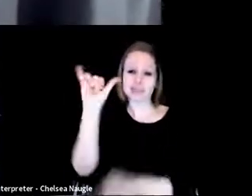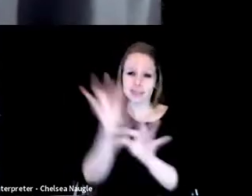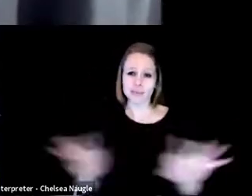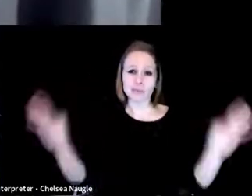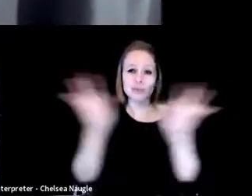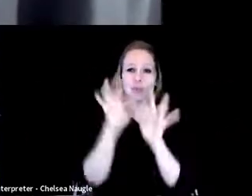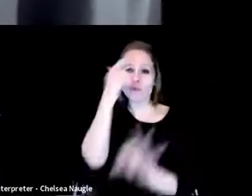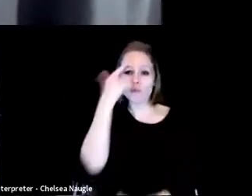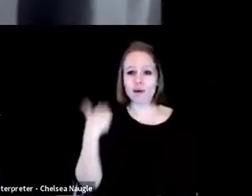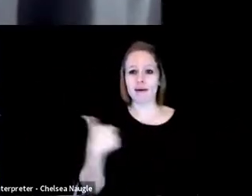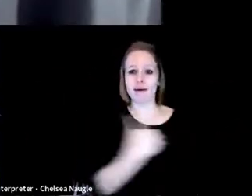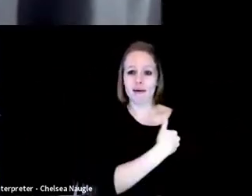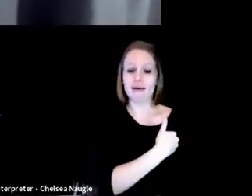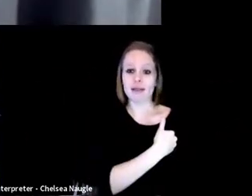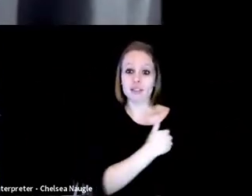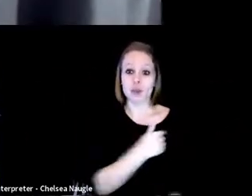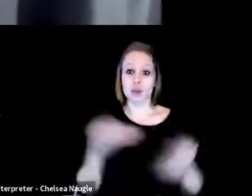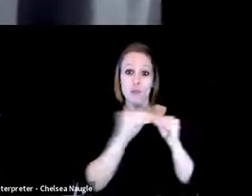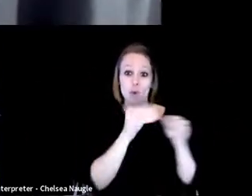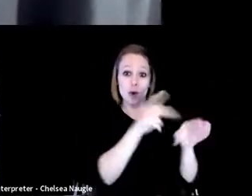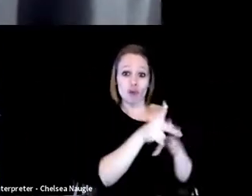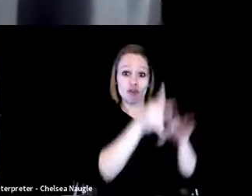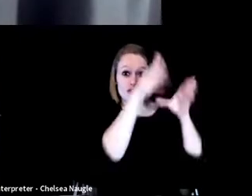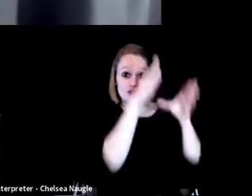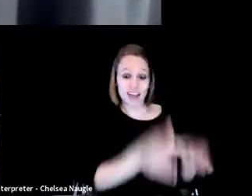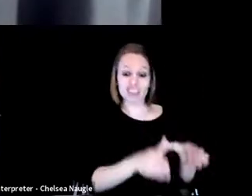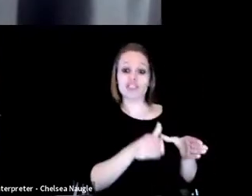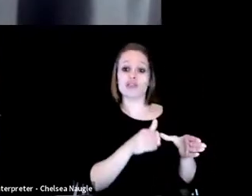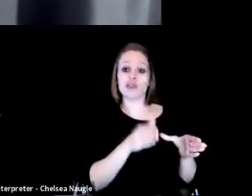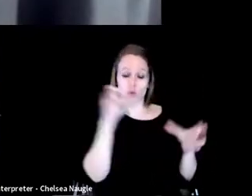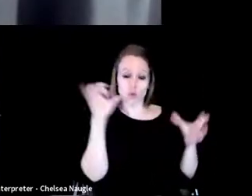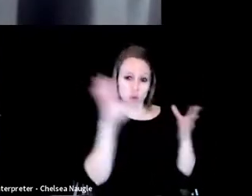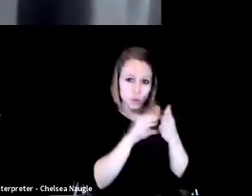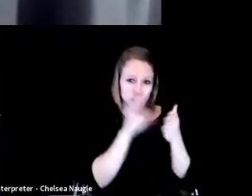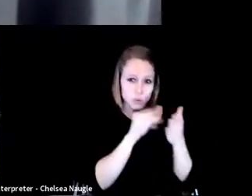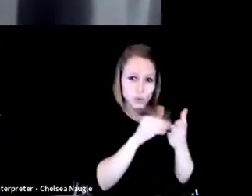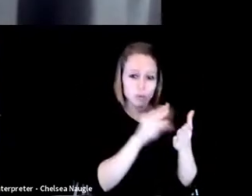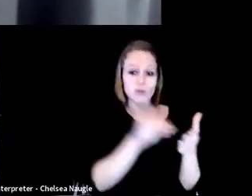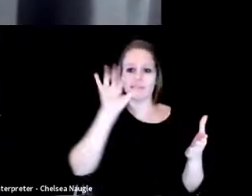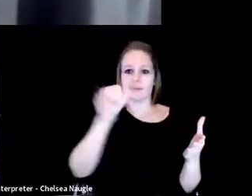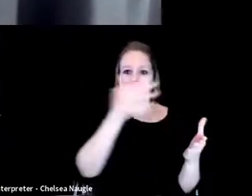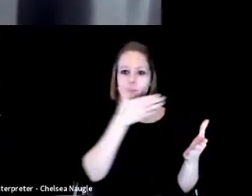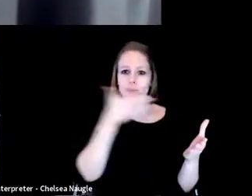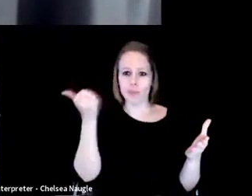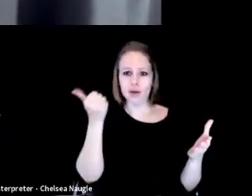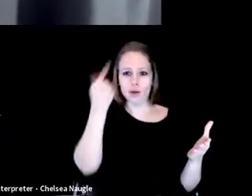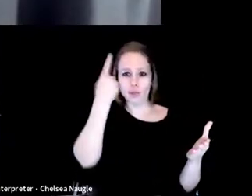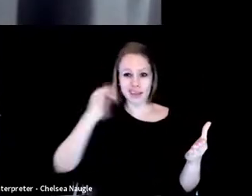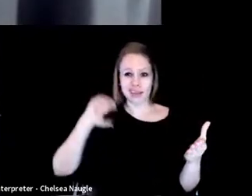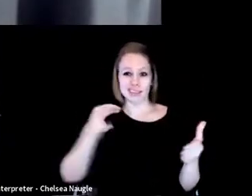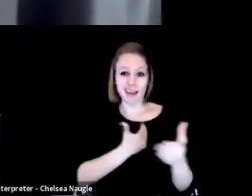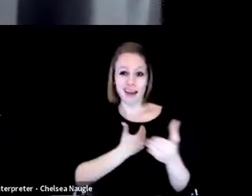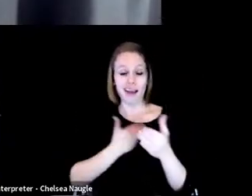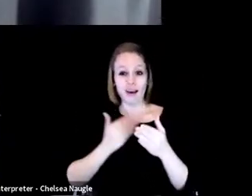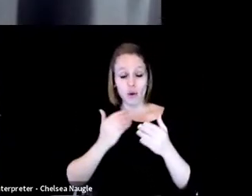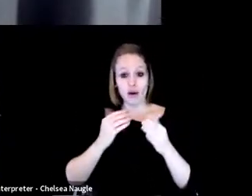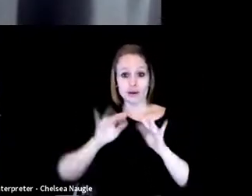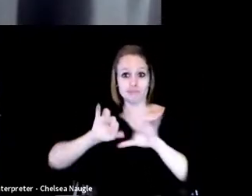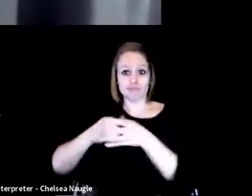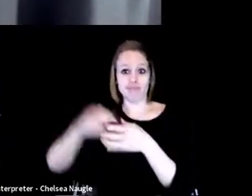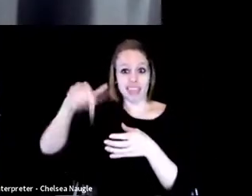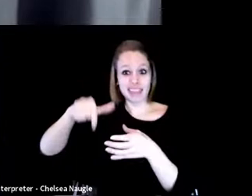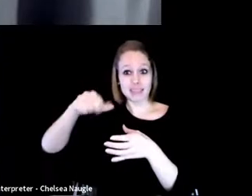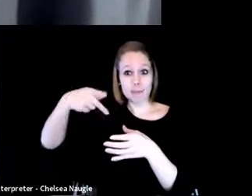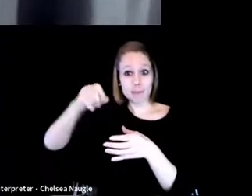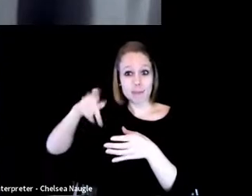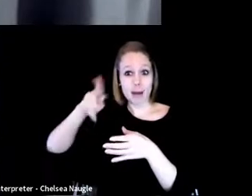us. The more professionals we have out there, the better, especially when it comes to our growing population that are being identified all over